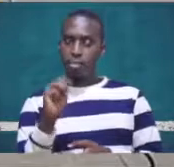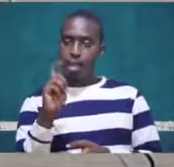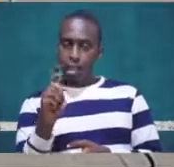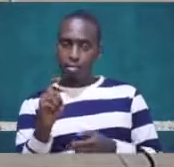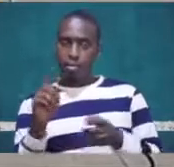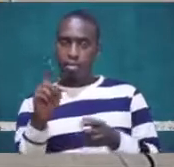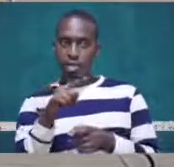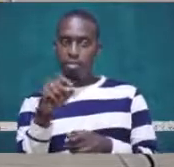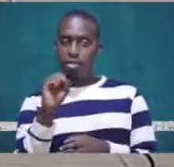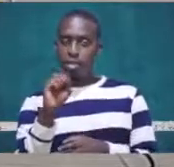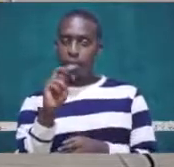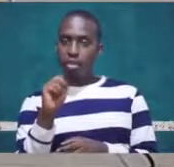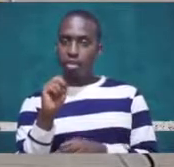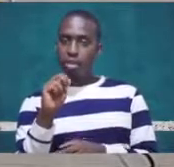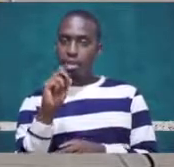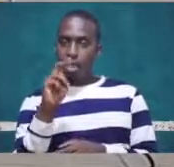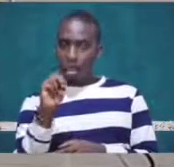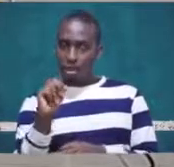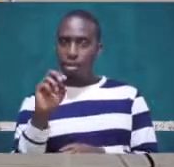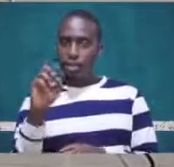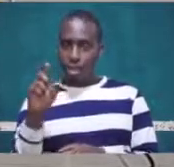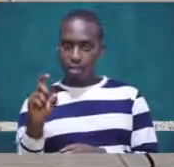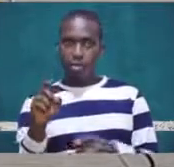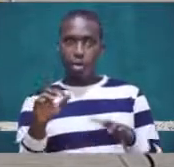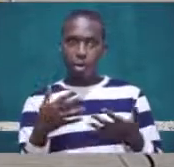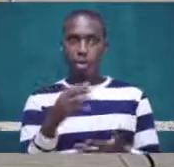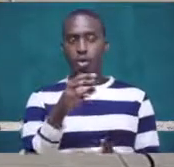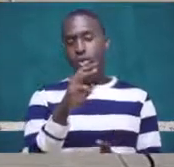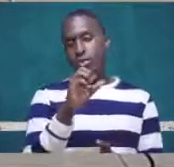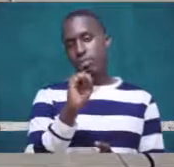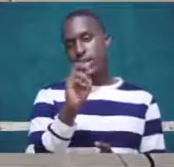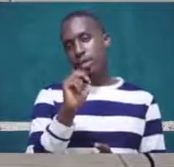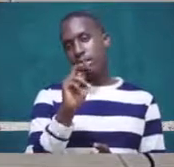sine nx, or sine mx times cosine